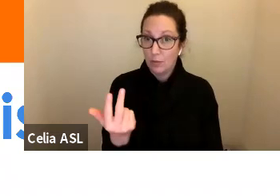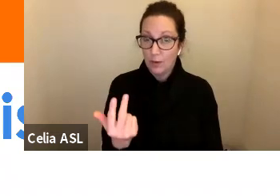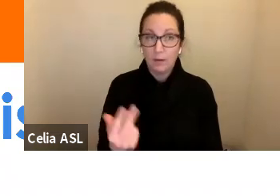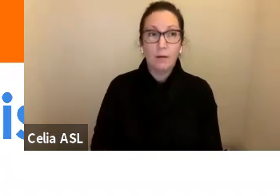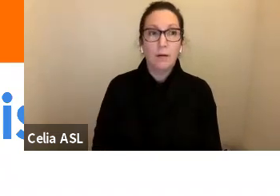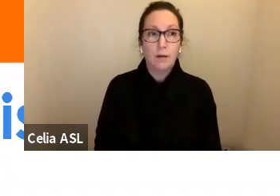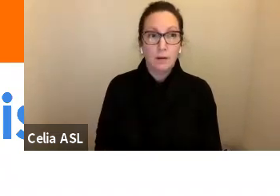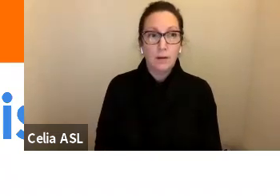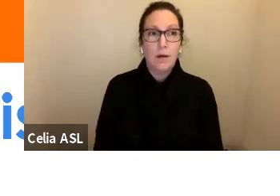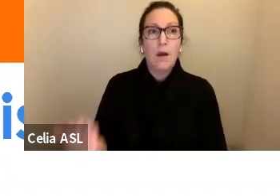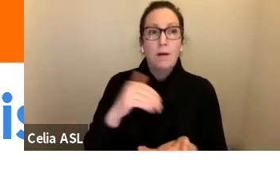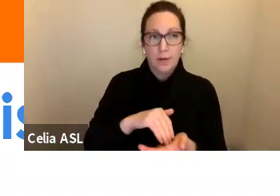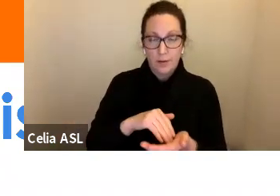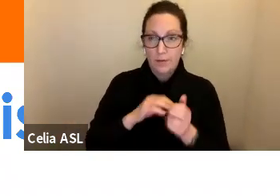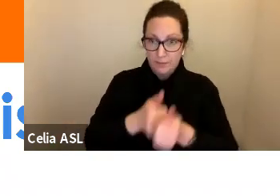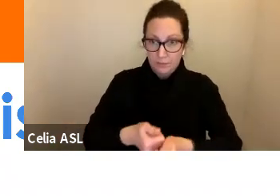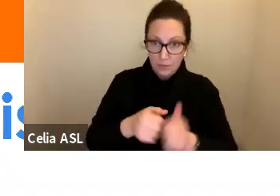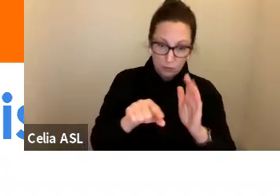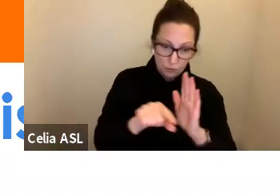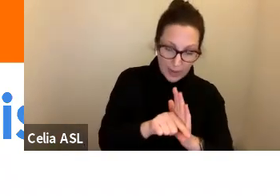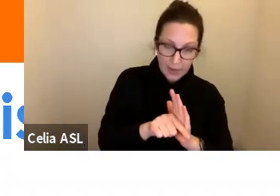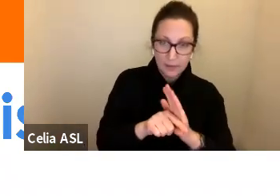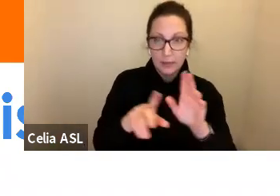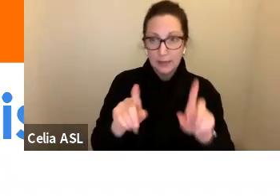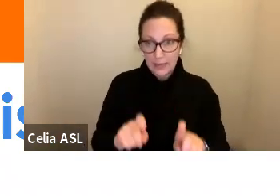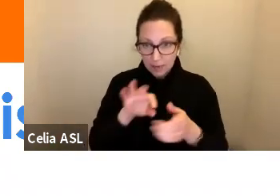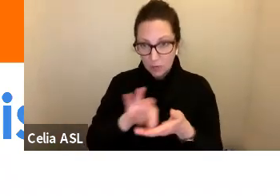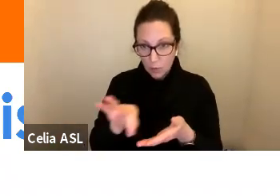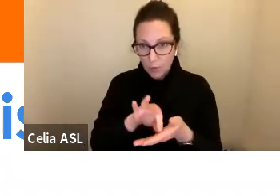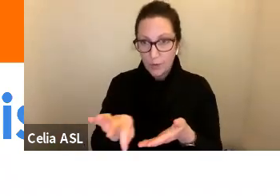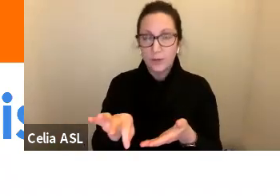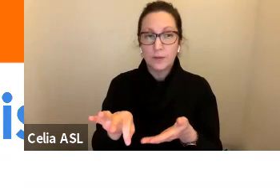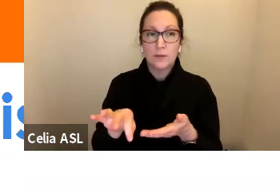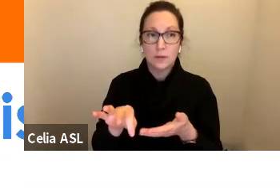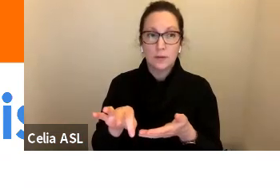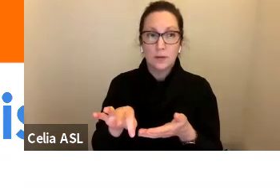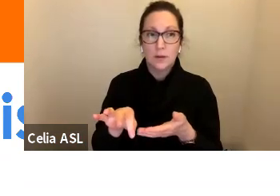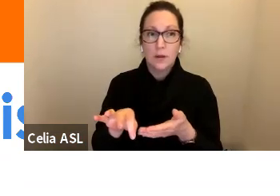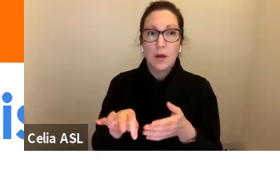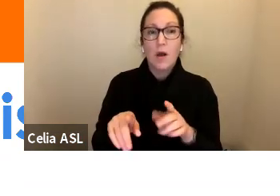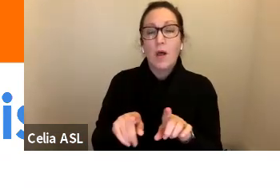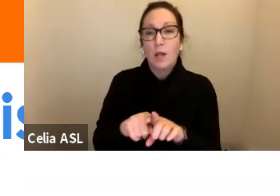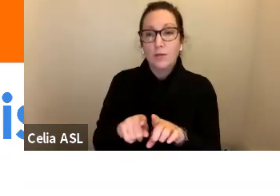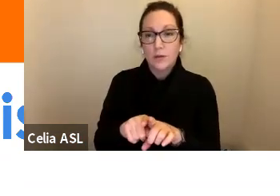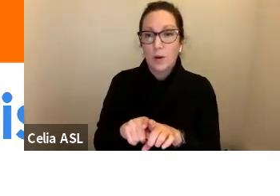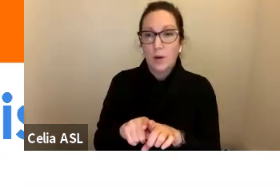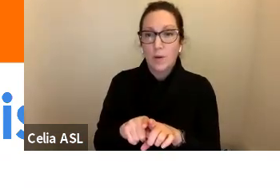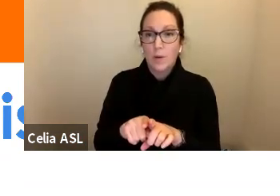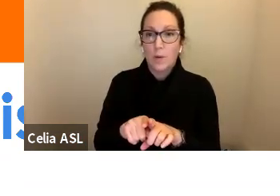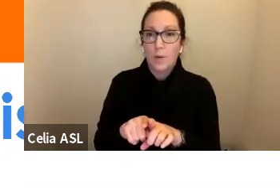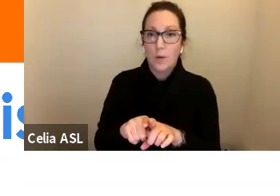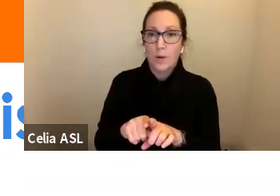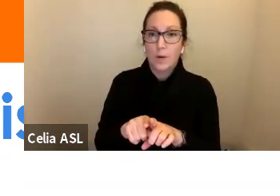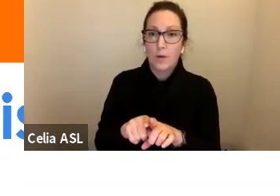again, grades and test scores incorporated, as well as they look at what they call band